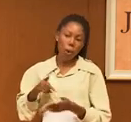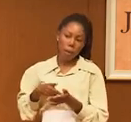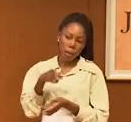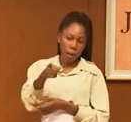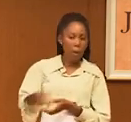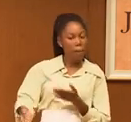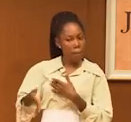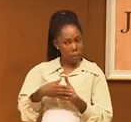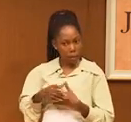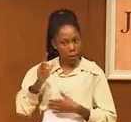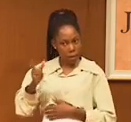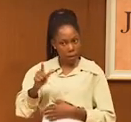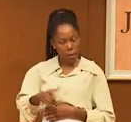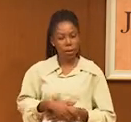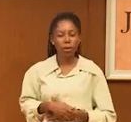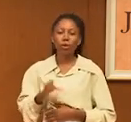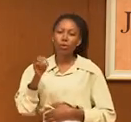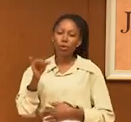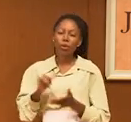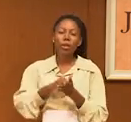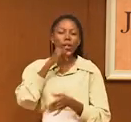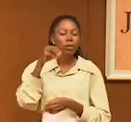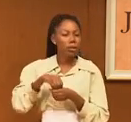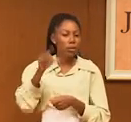Okay. Then that was 2020.